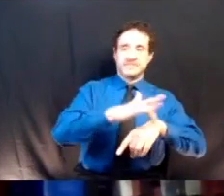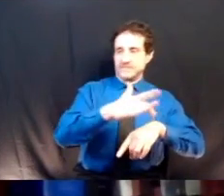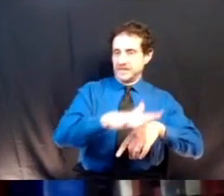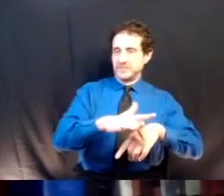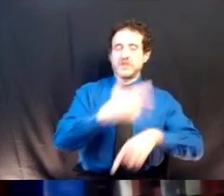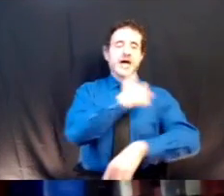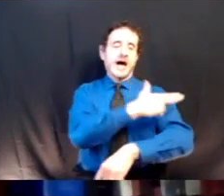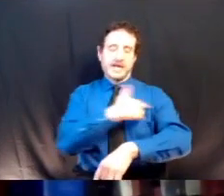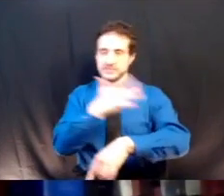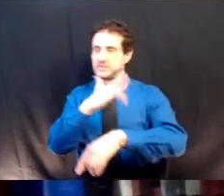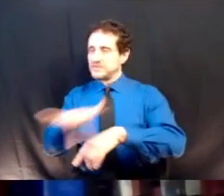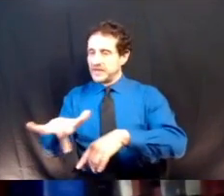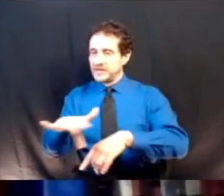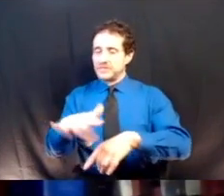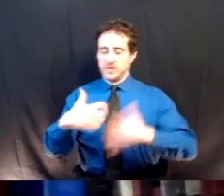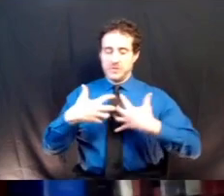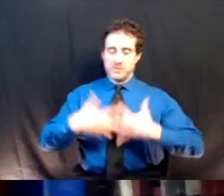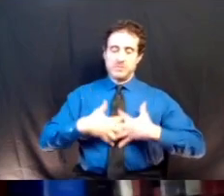surge.